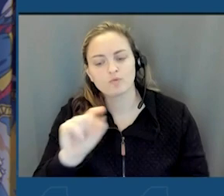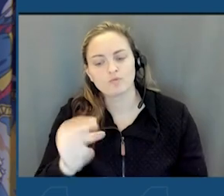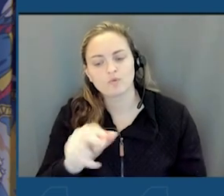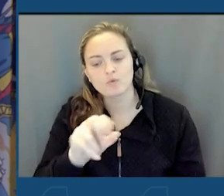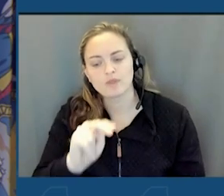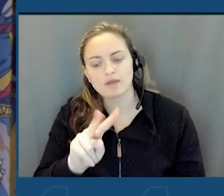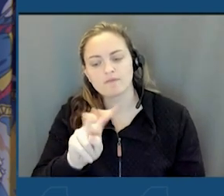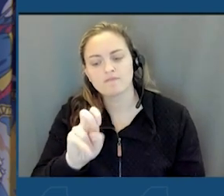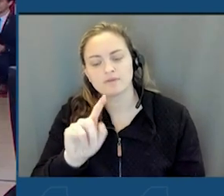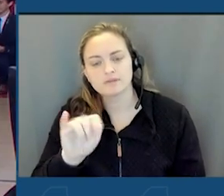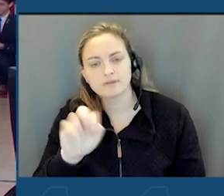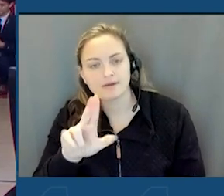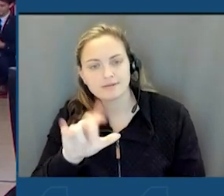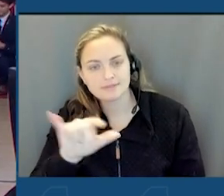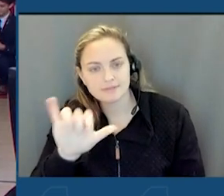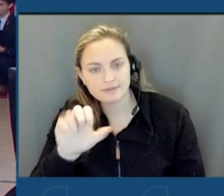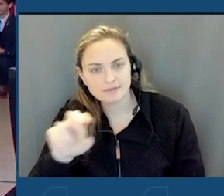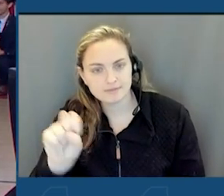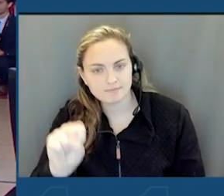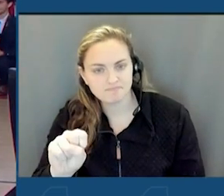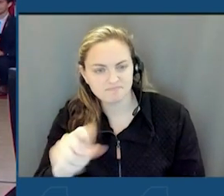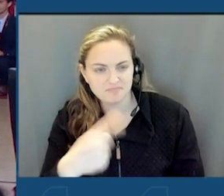leader.